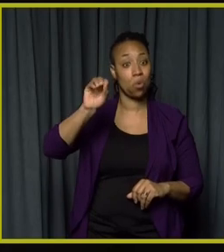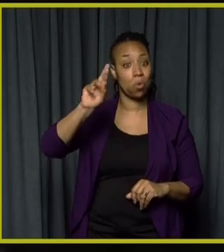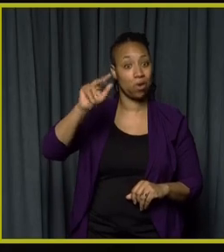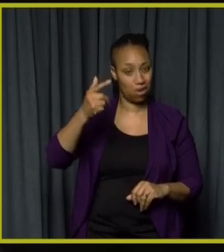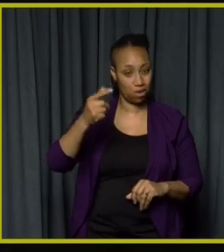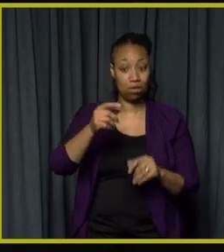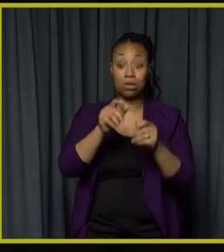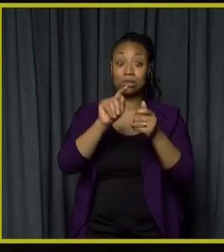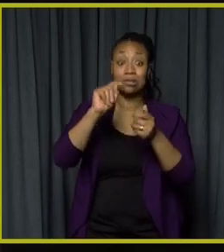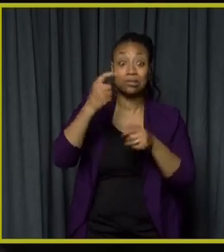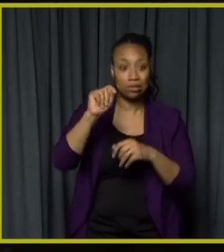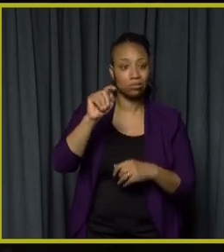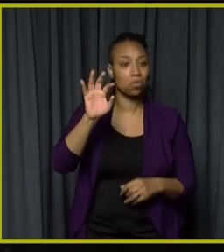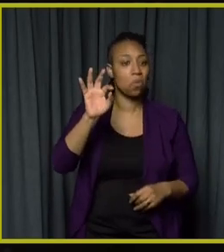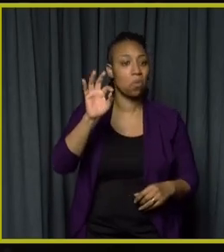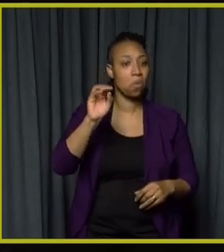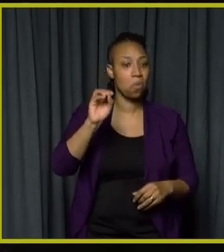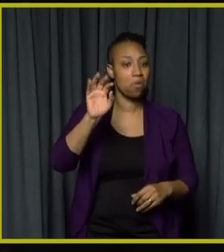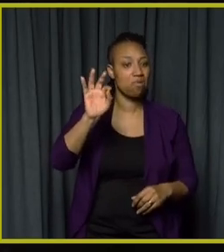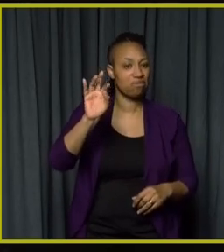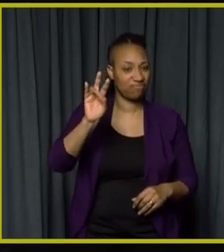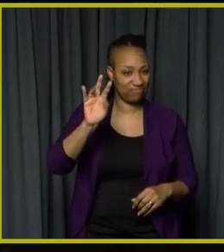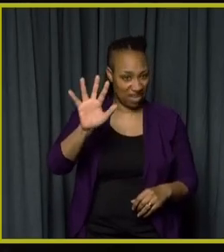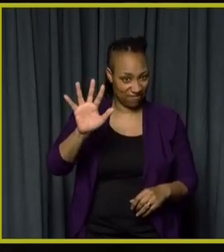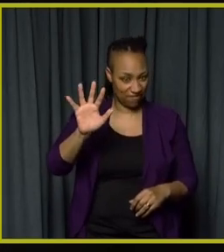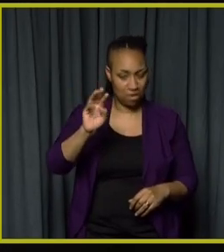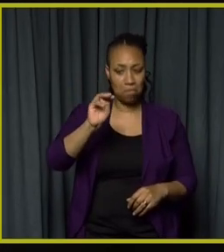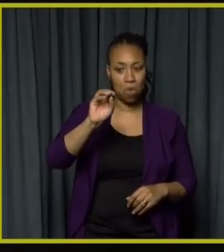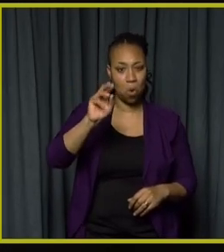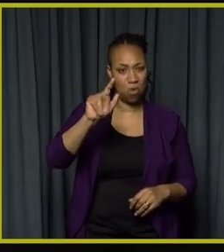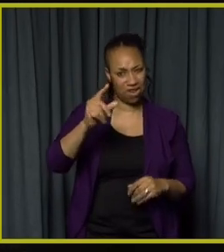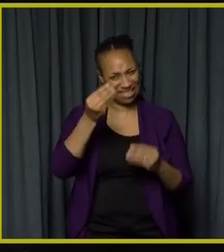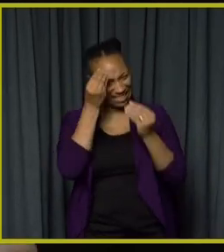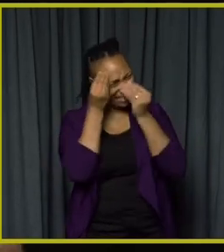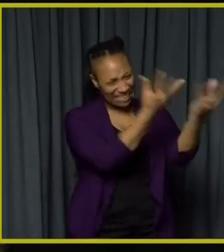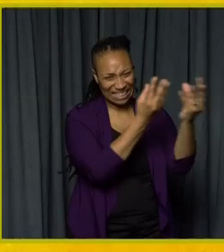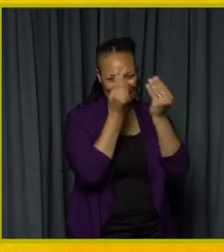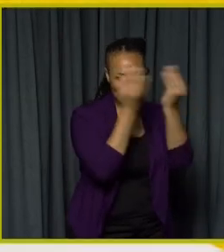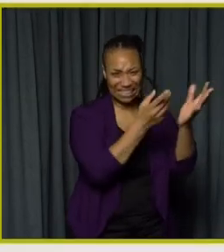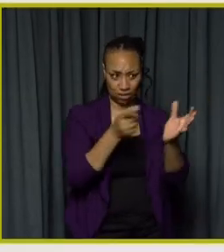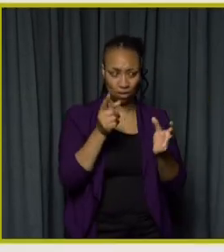90975 to send these demands now to Congress.